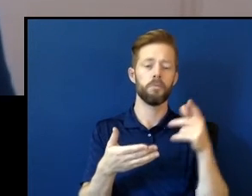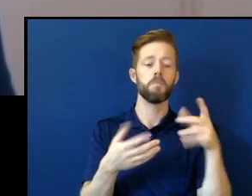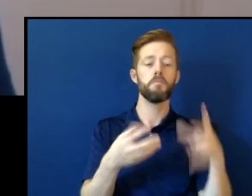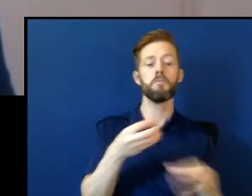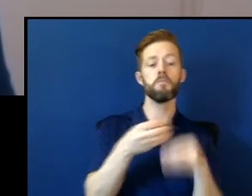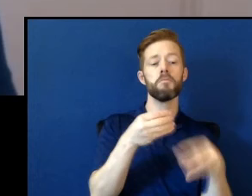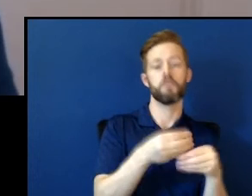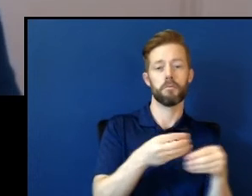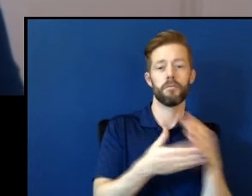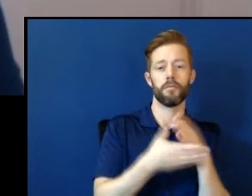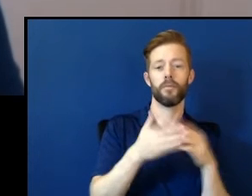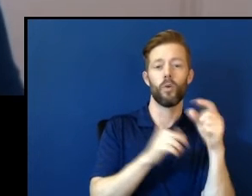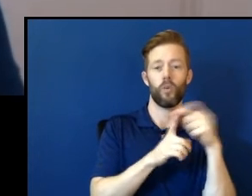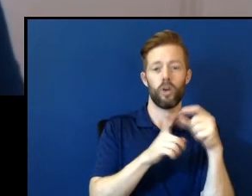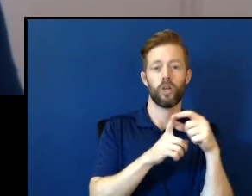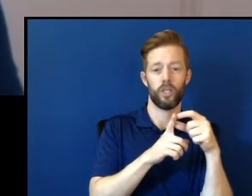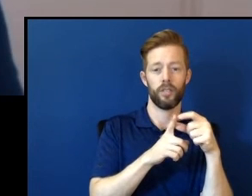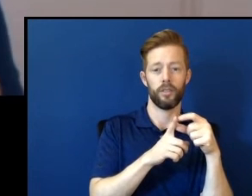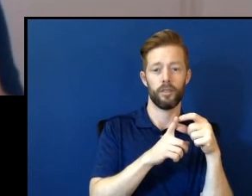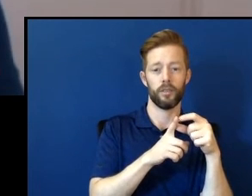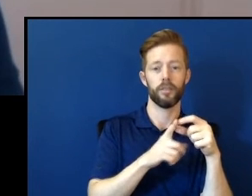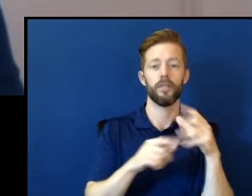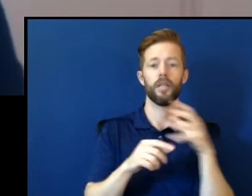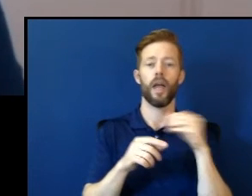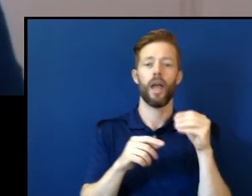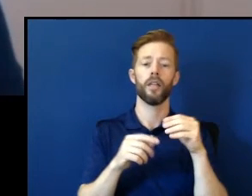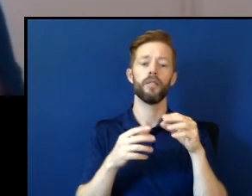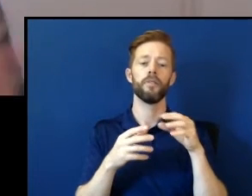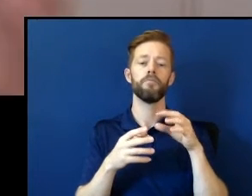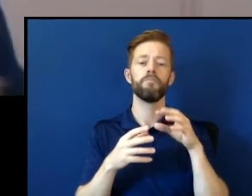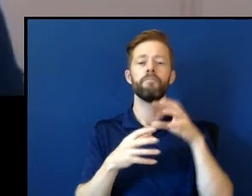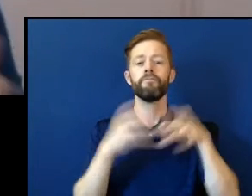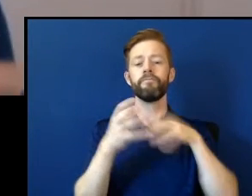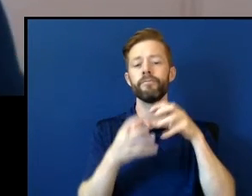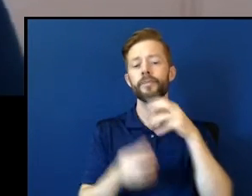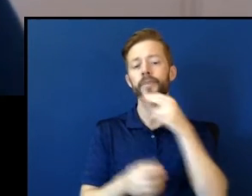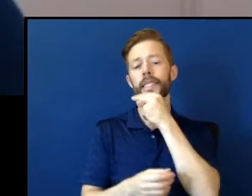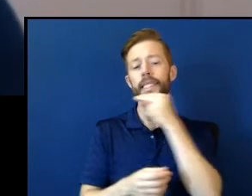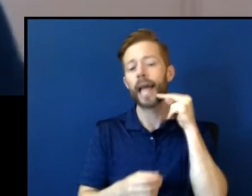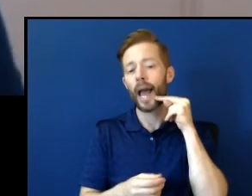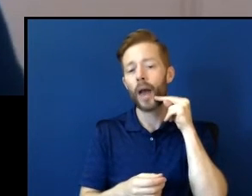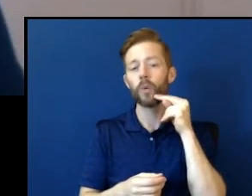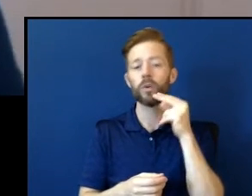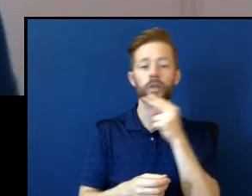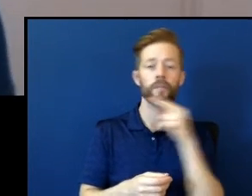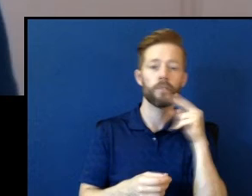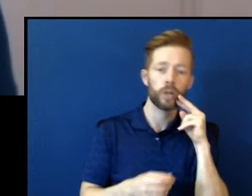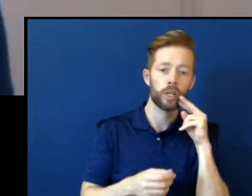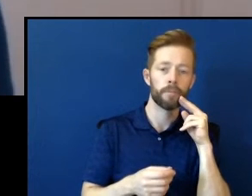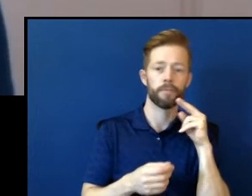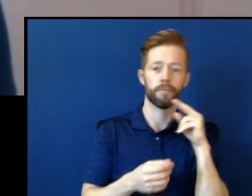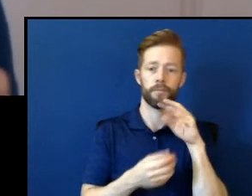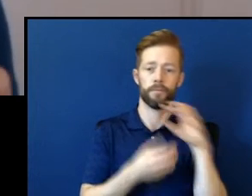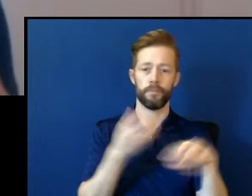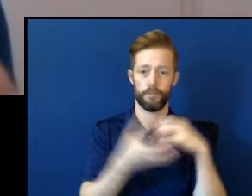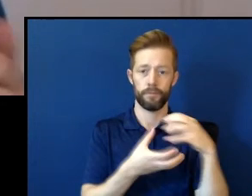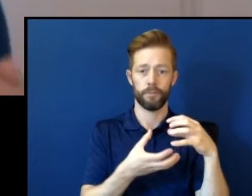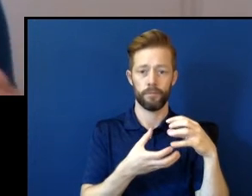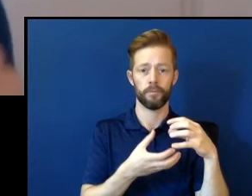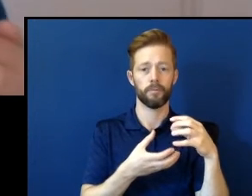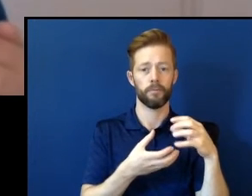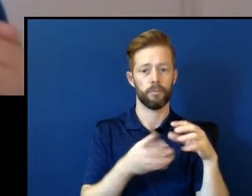try to have some of these words there. And we try to vary nouns as well as verbs, because we know